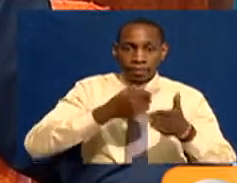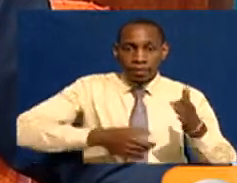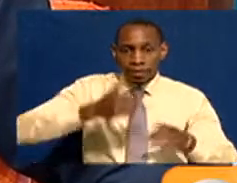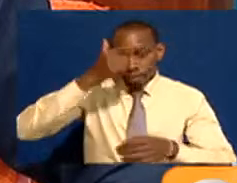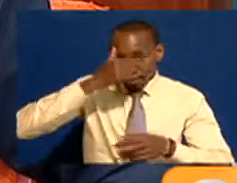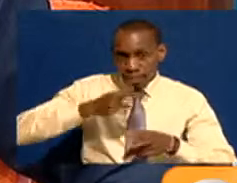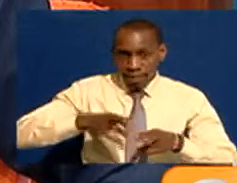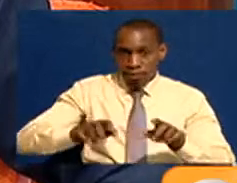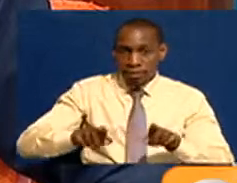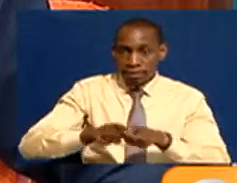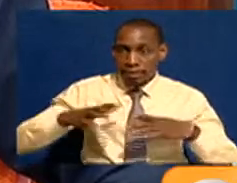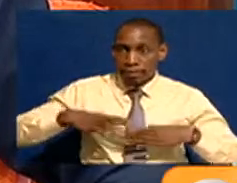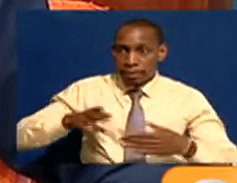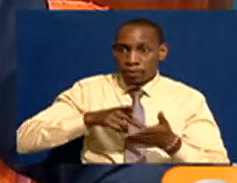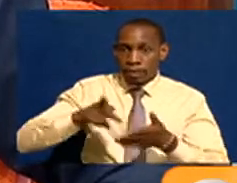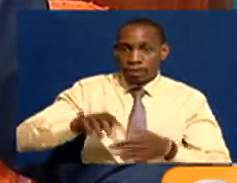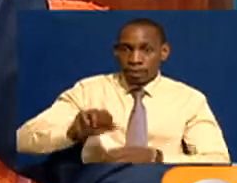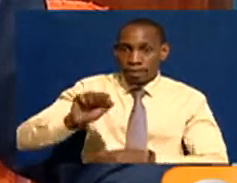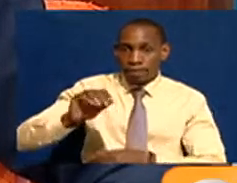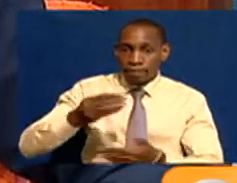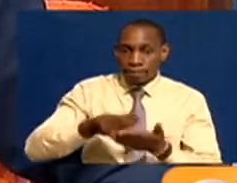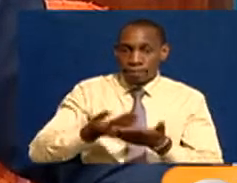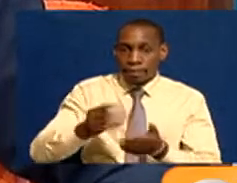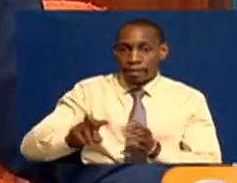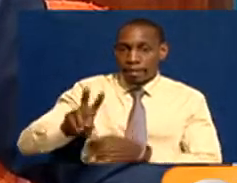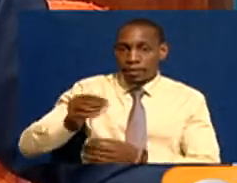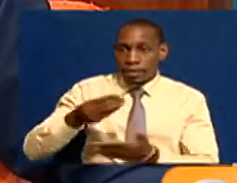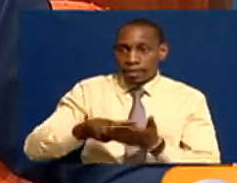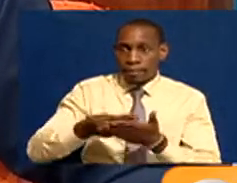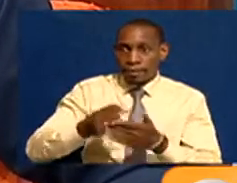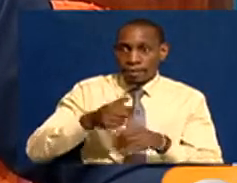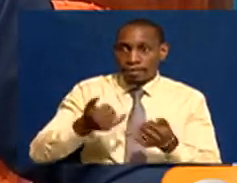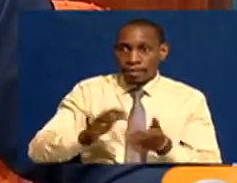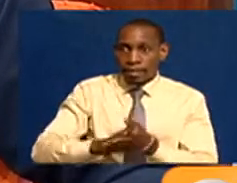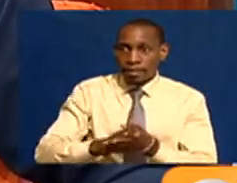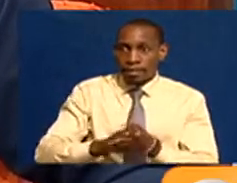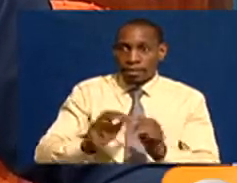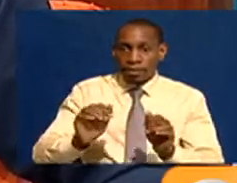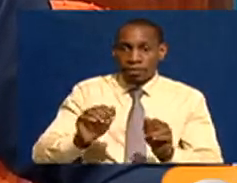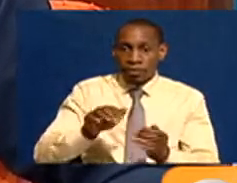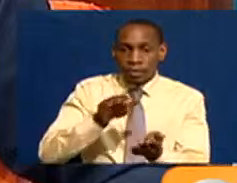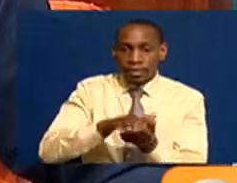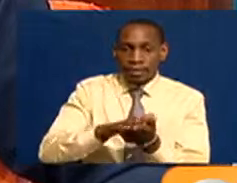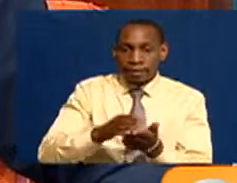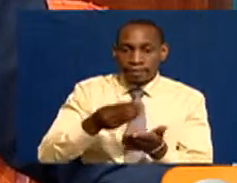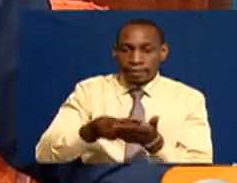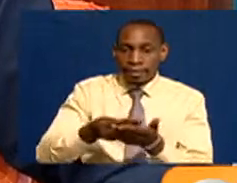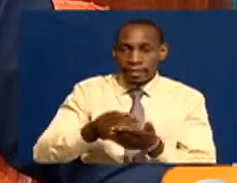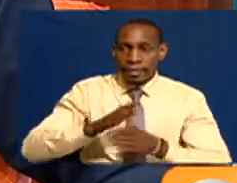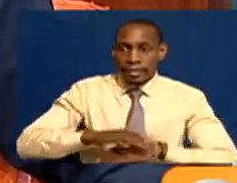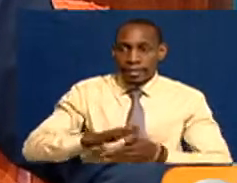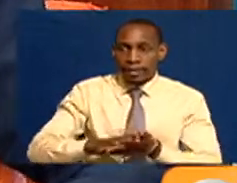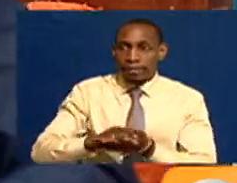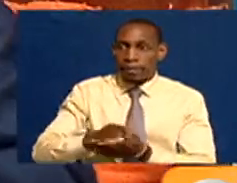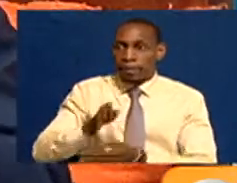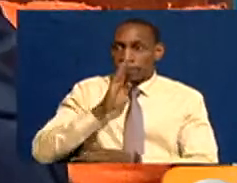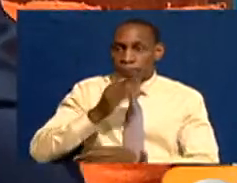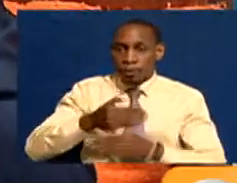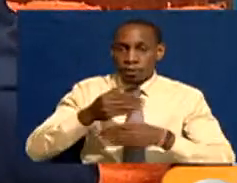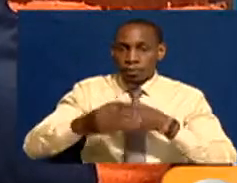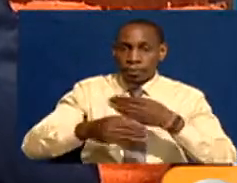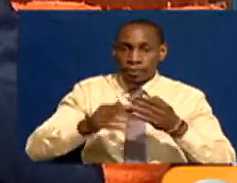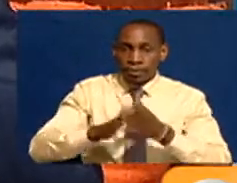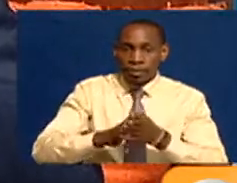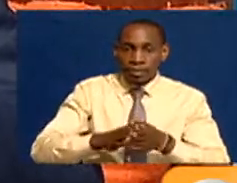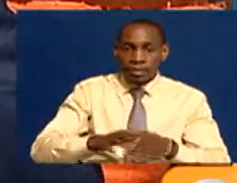and people are paying 50 shillings or even 20 shillings, by now would have saved enough money to borrow against it to construct